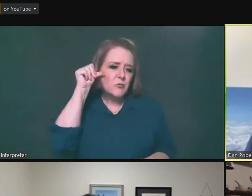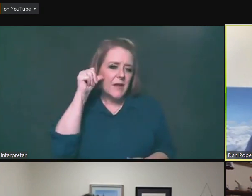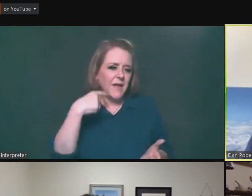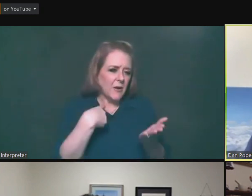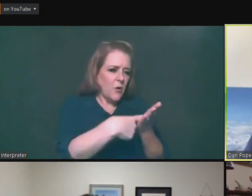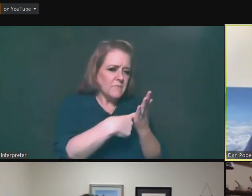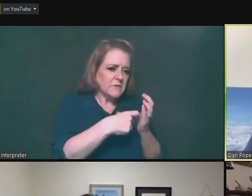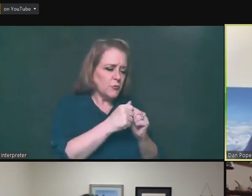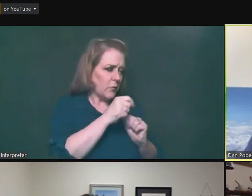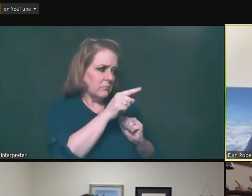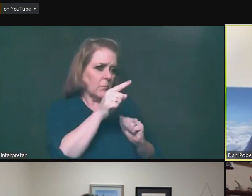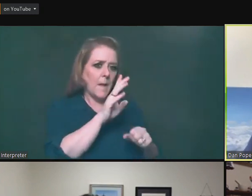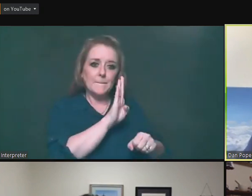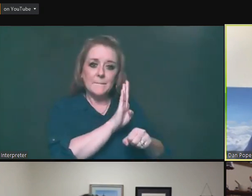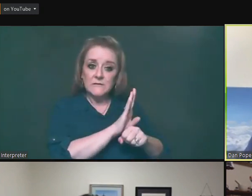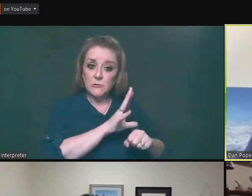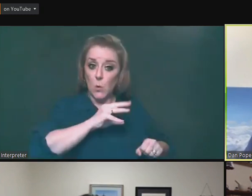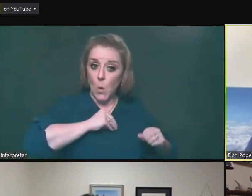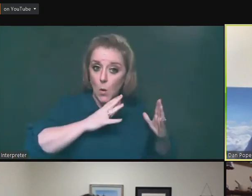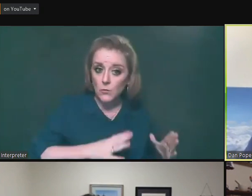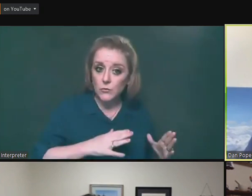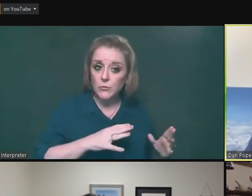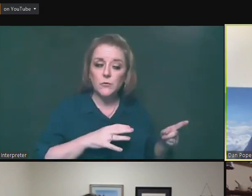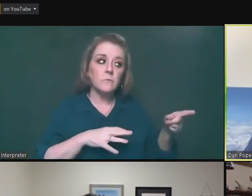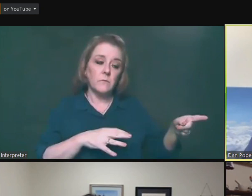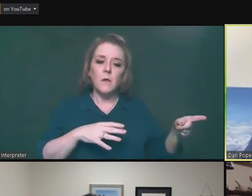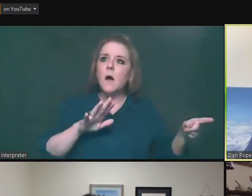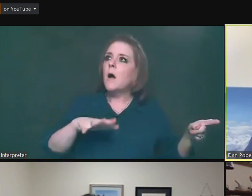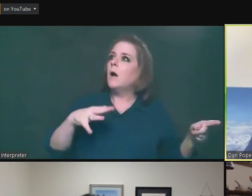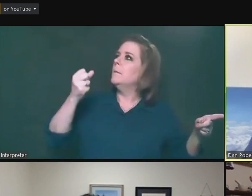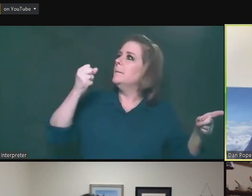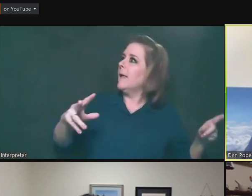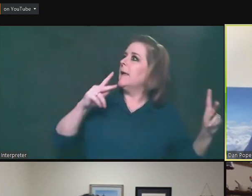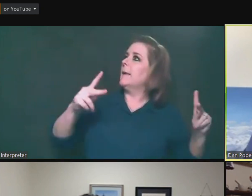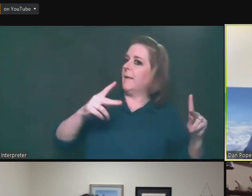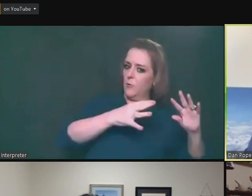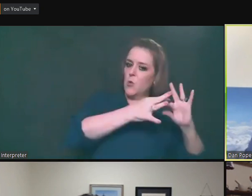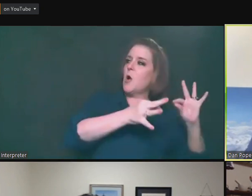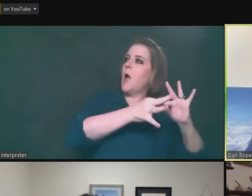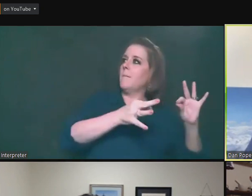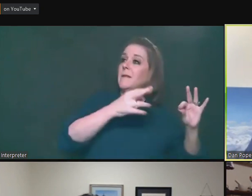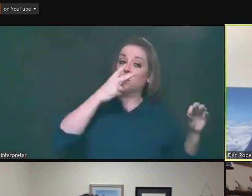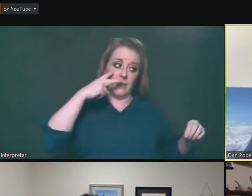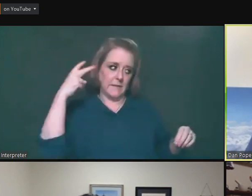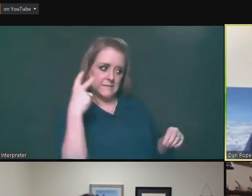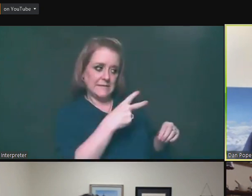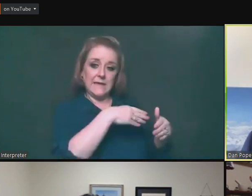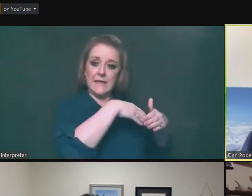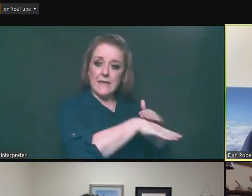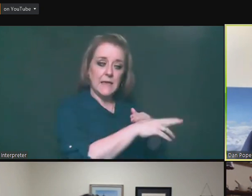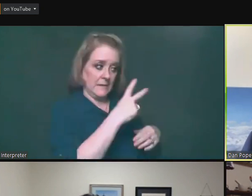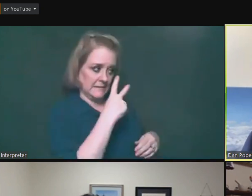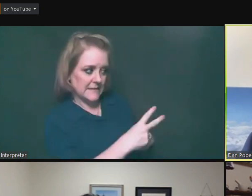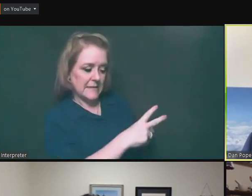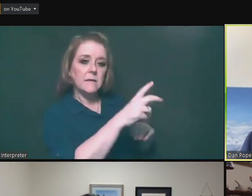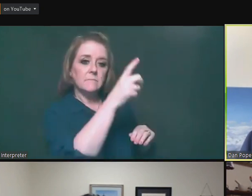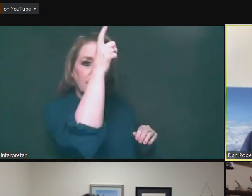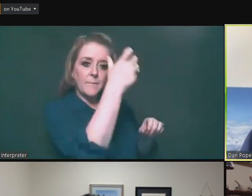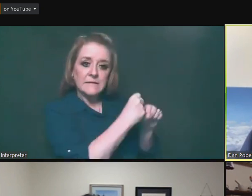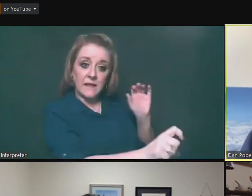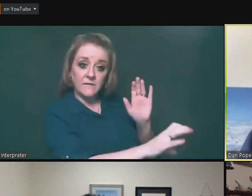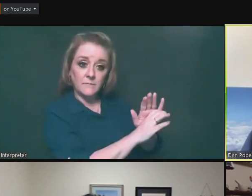owner about how many comments he had received from people who come in his business about his Lubbock Safe certification,